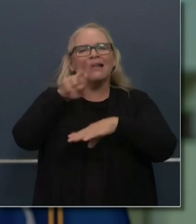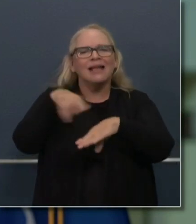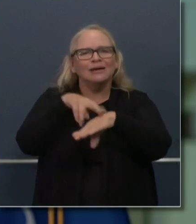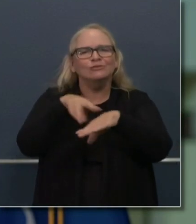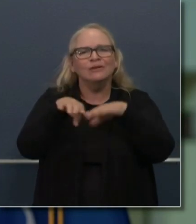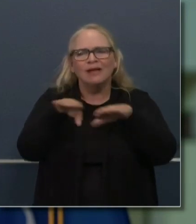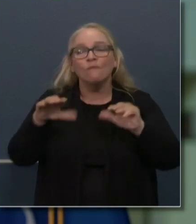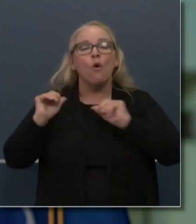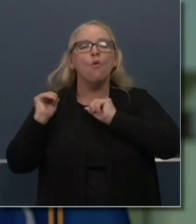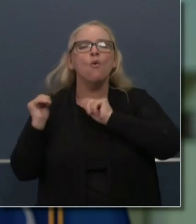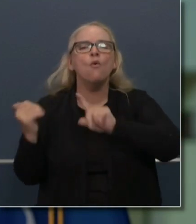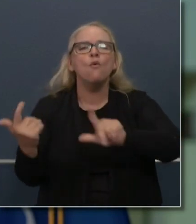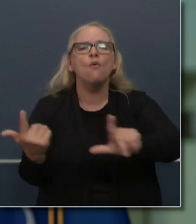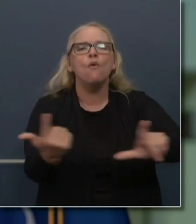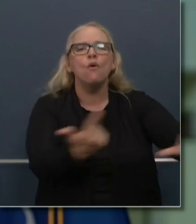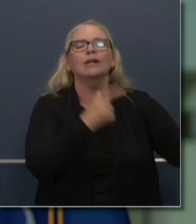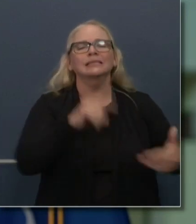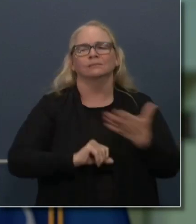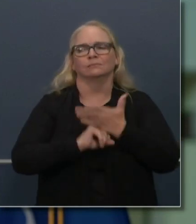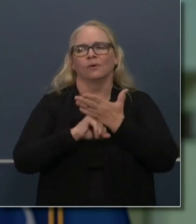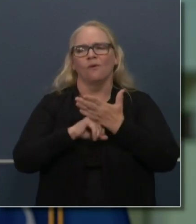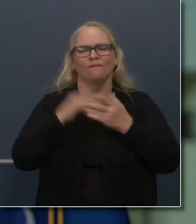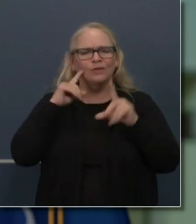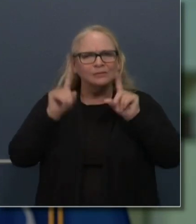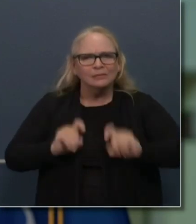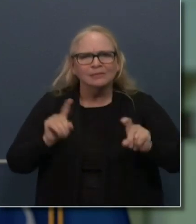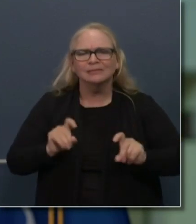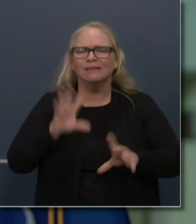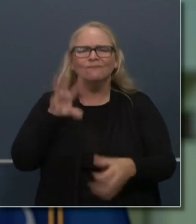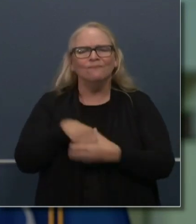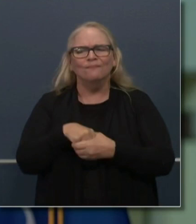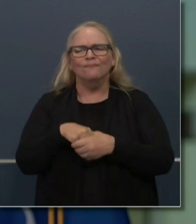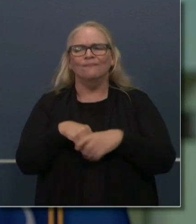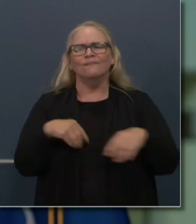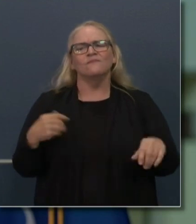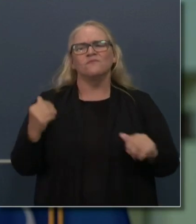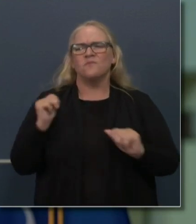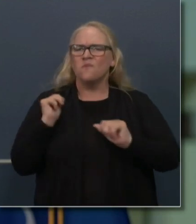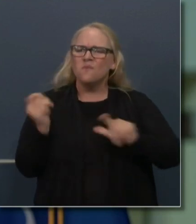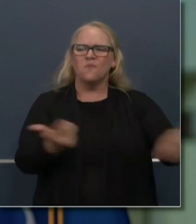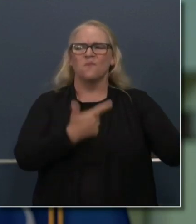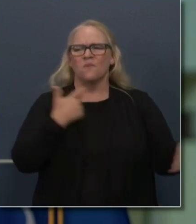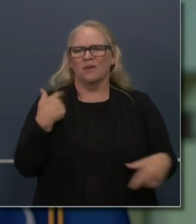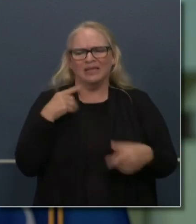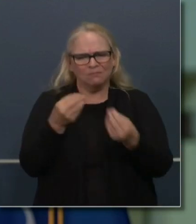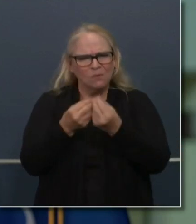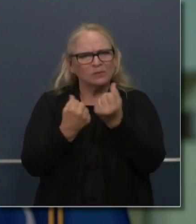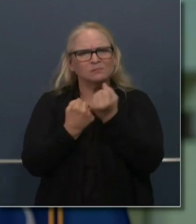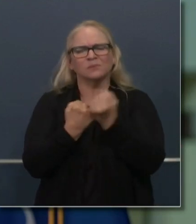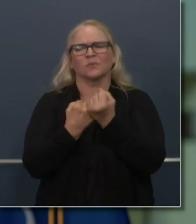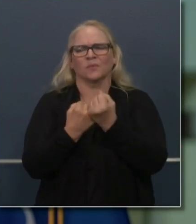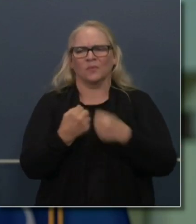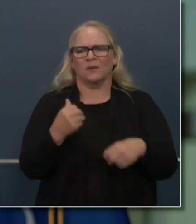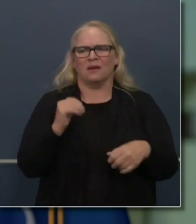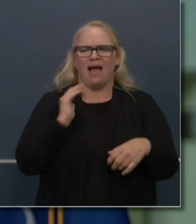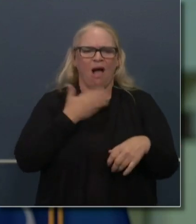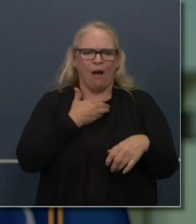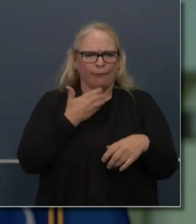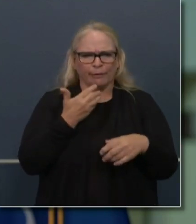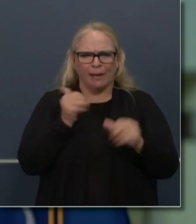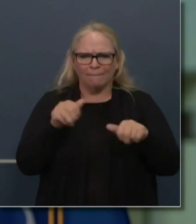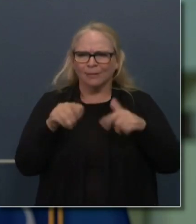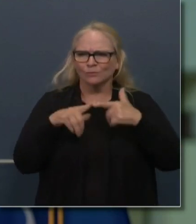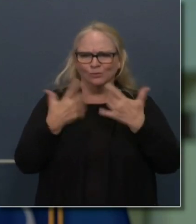level, and we continue to need more support on our efforts to contact trace,